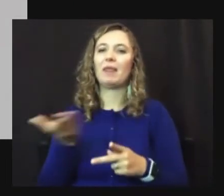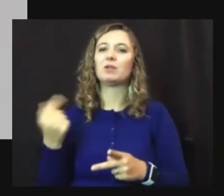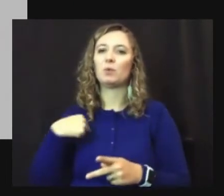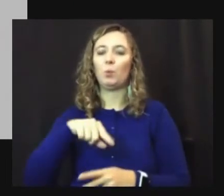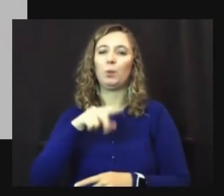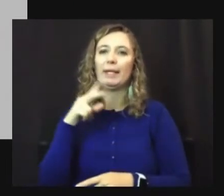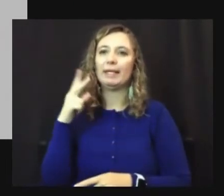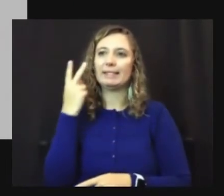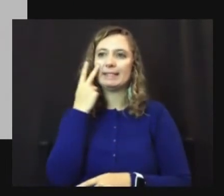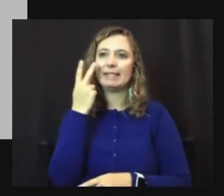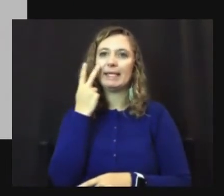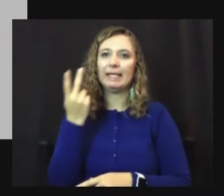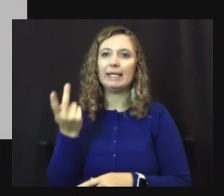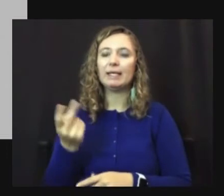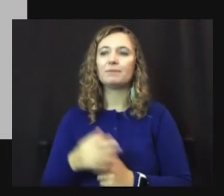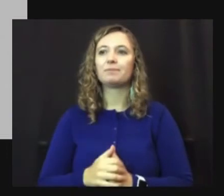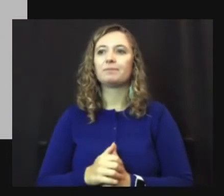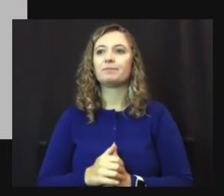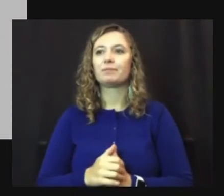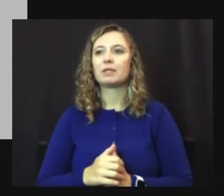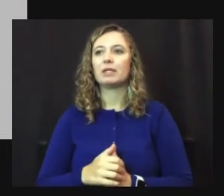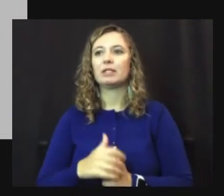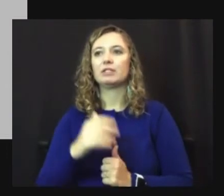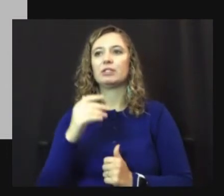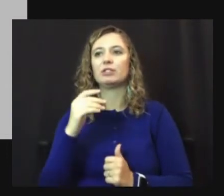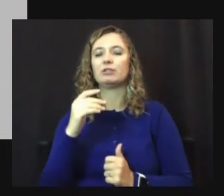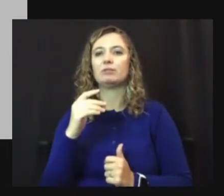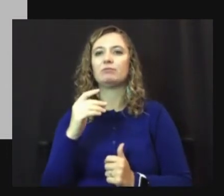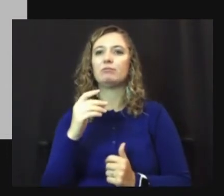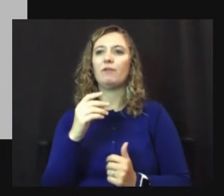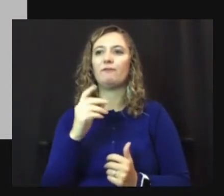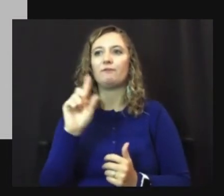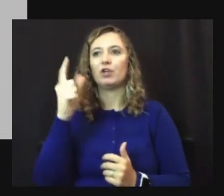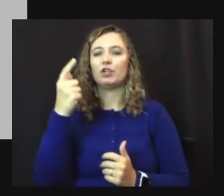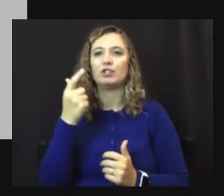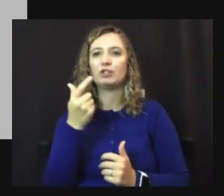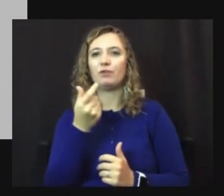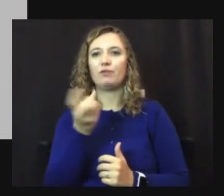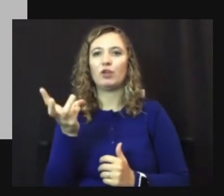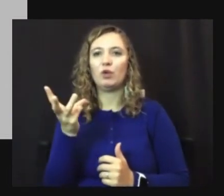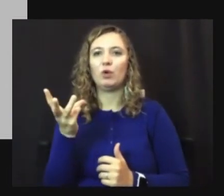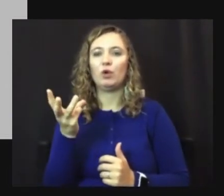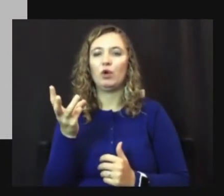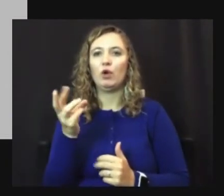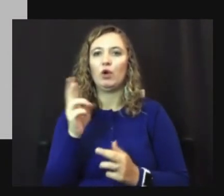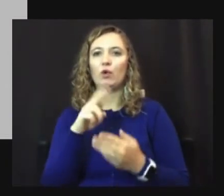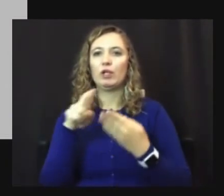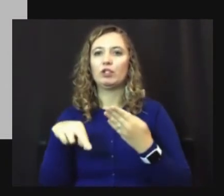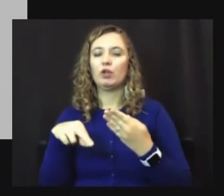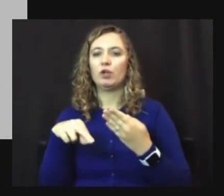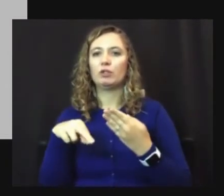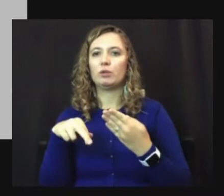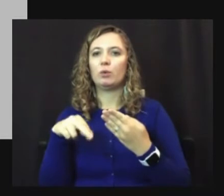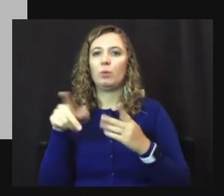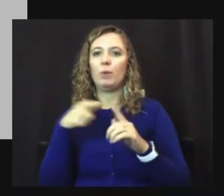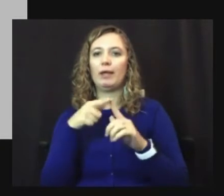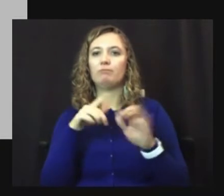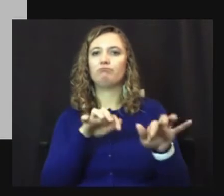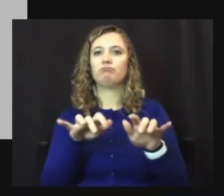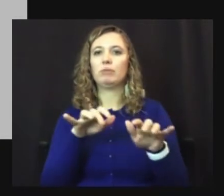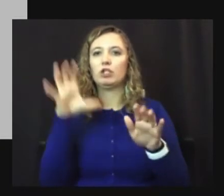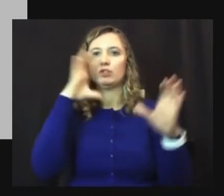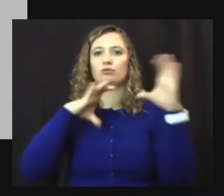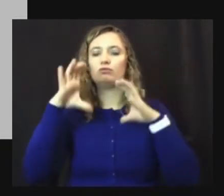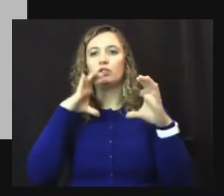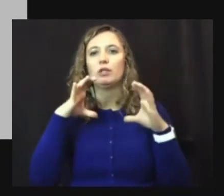and I just took some of the first few results that came up when I typed in things like autism and children or